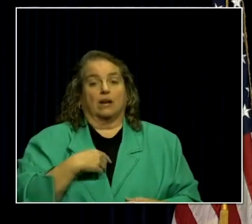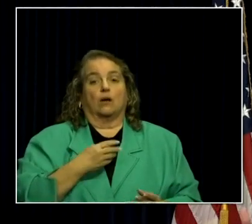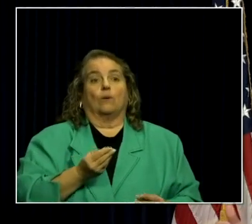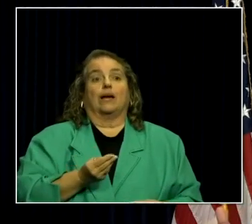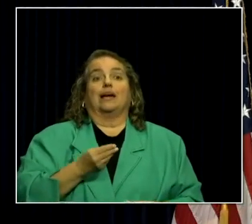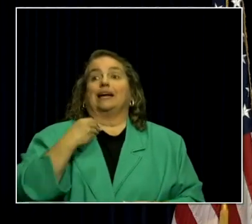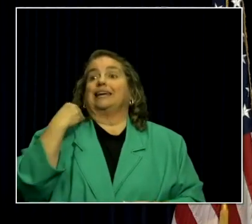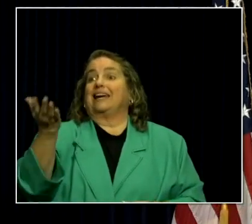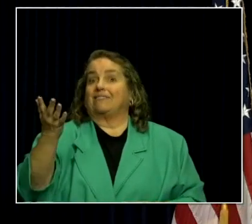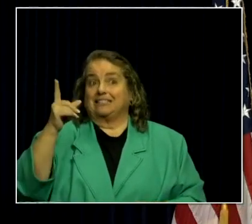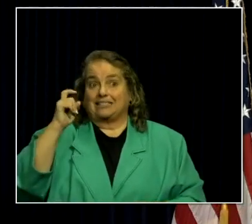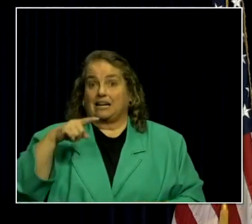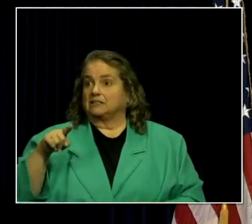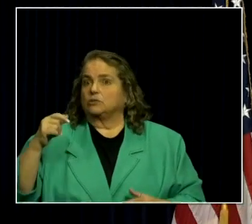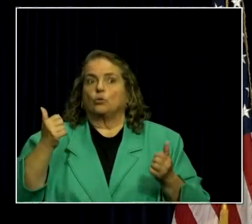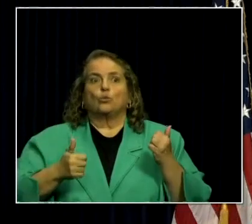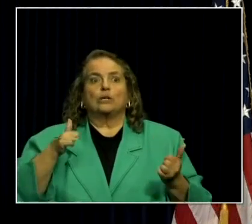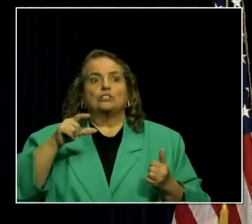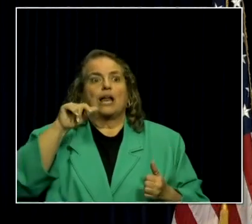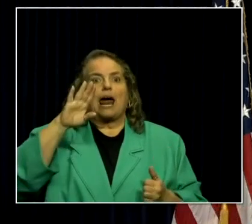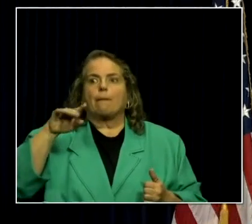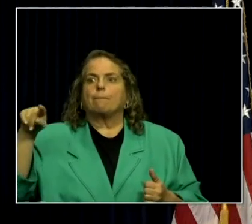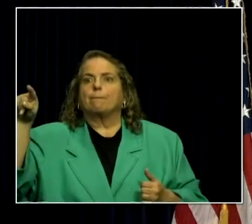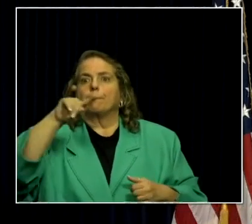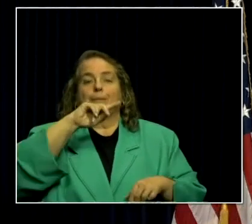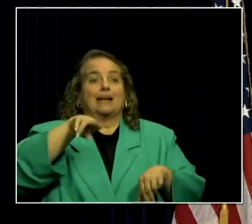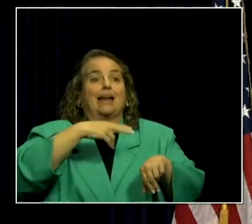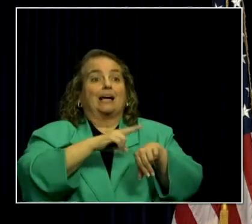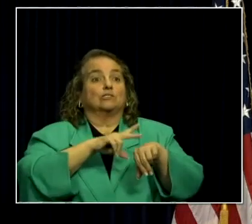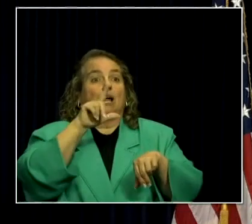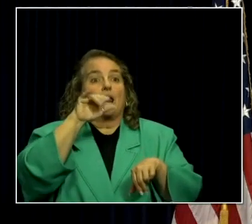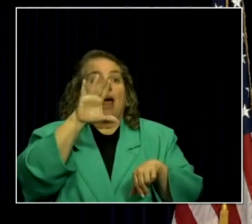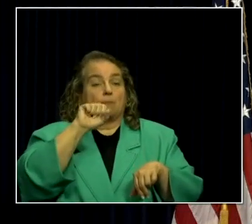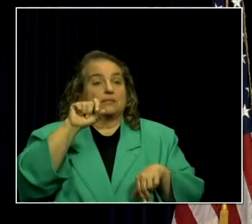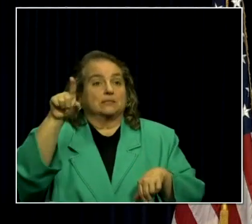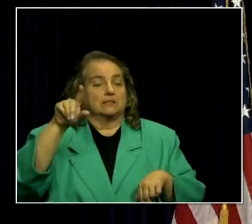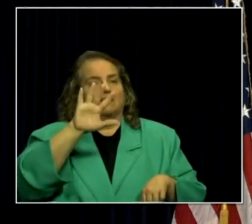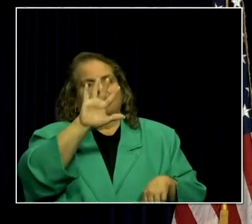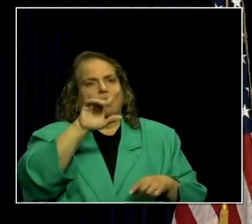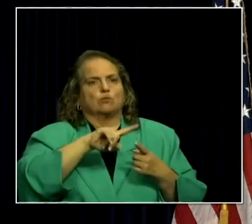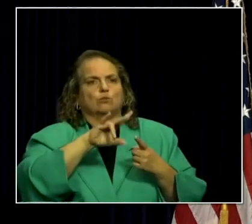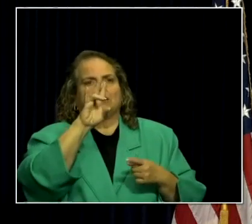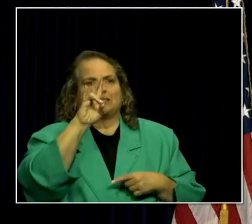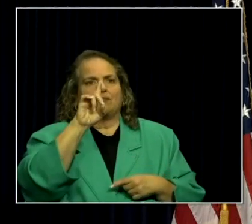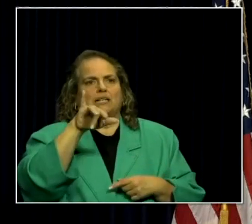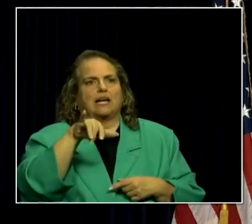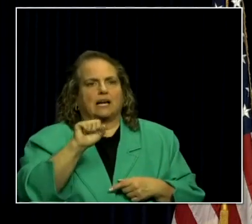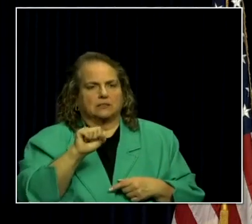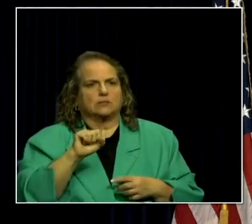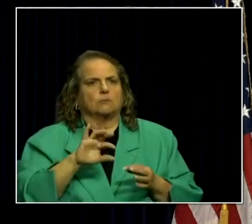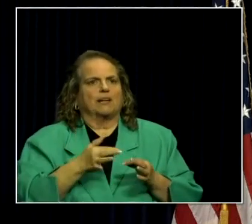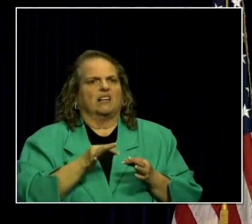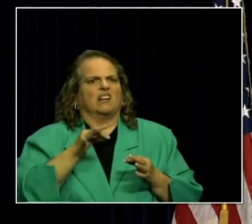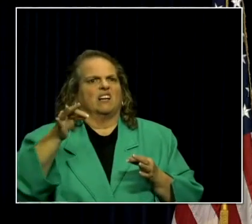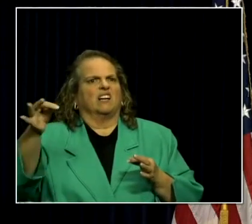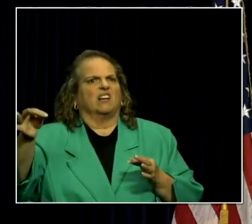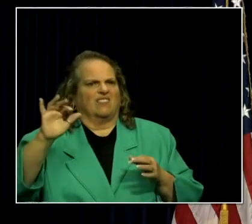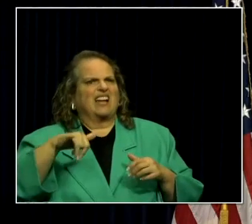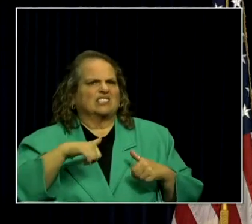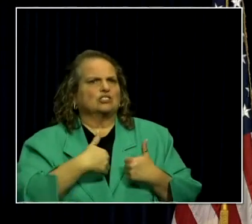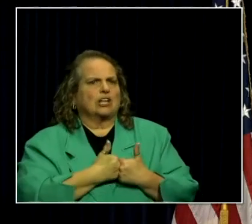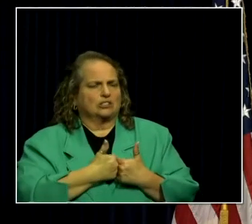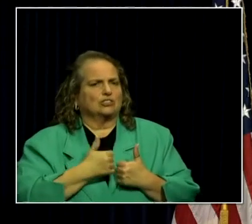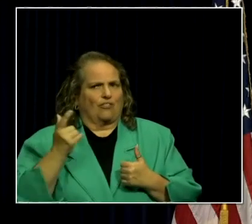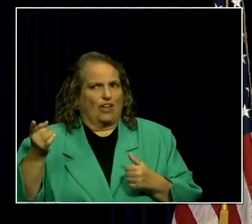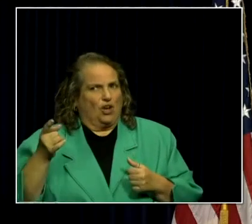about when you will get it back. You know, some of the national labs are taking 5 to 7 days, and that is a challenge, though they are ramping up testing, which is